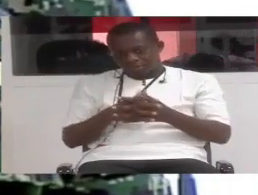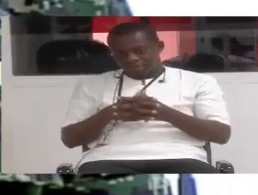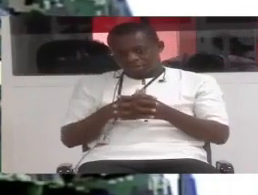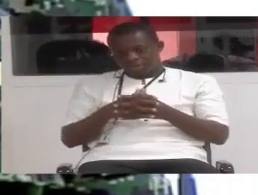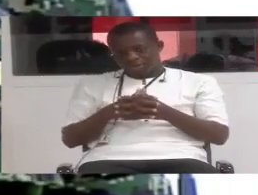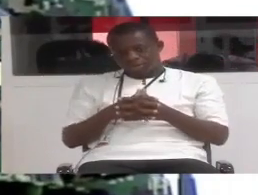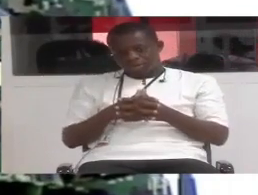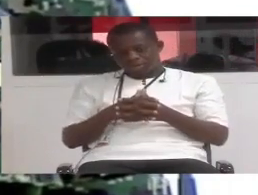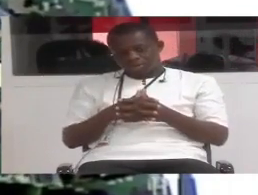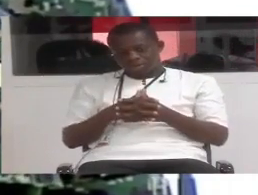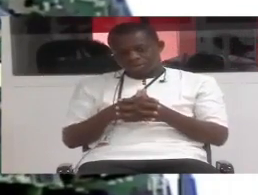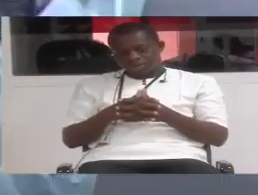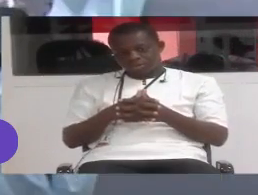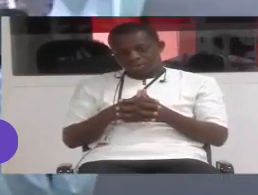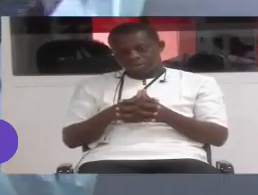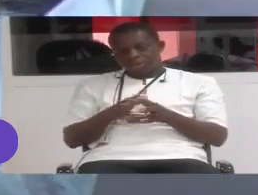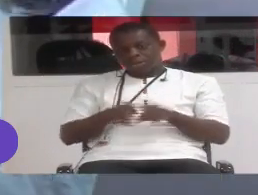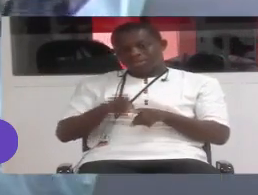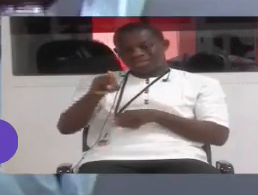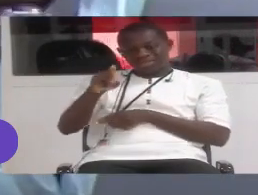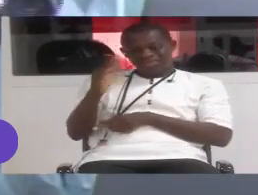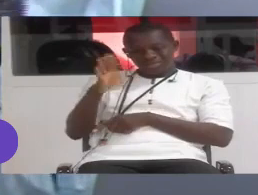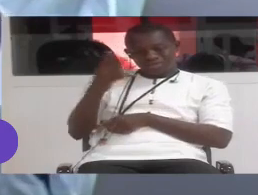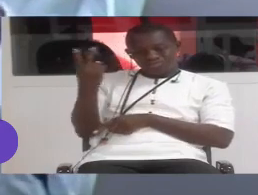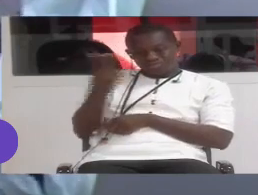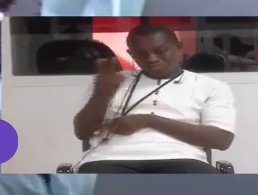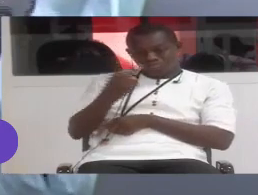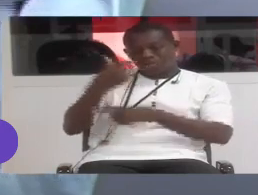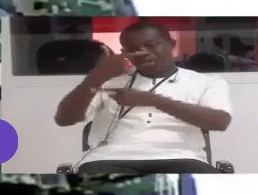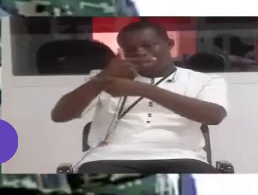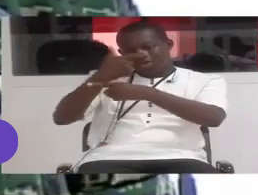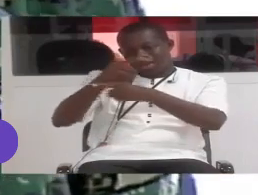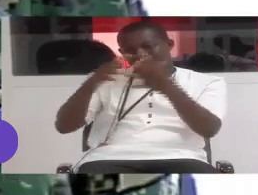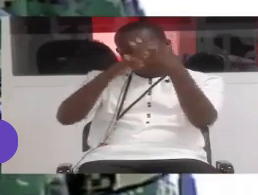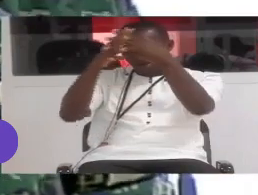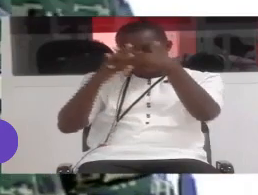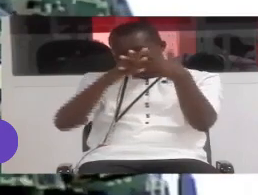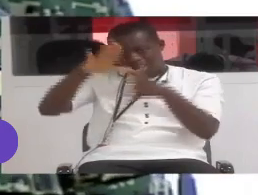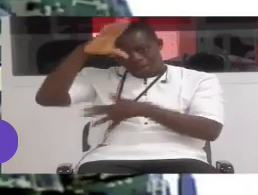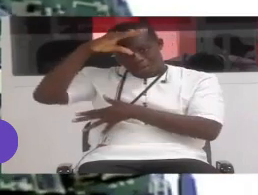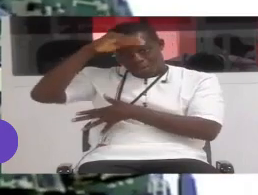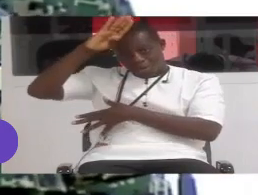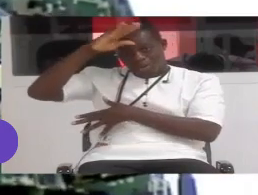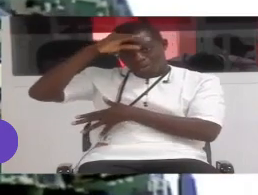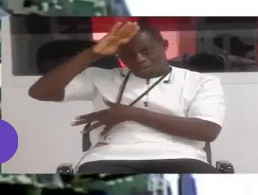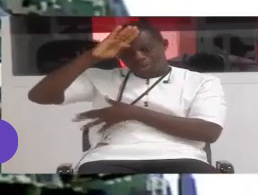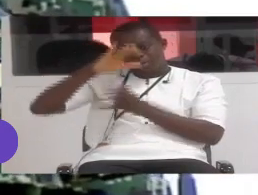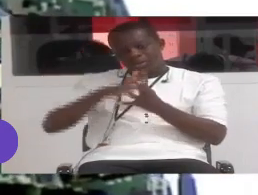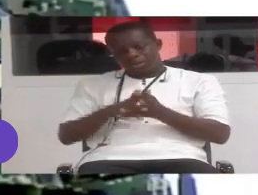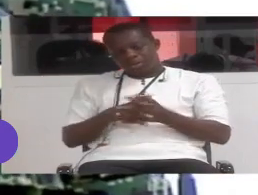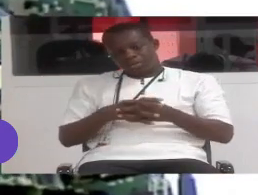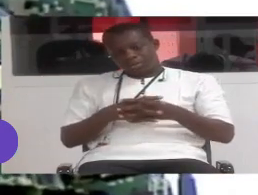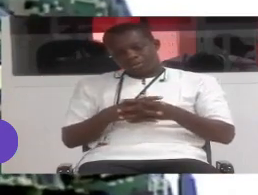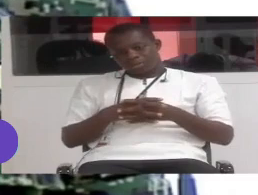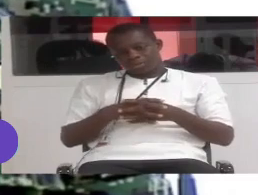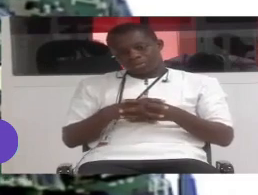topple his government. And those would be the two Gambian American boys. Moy ñaari ndaw yi ñew Gambian American